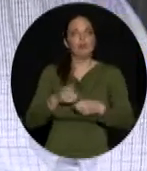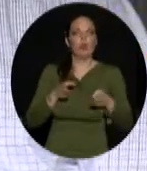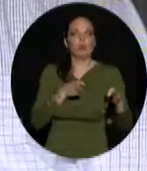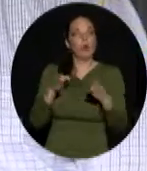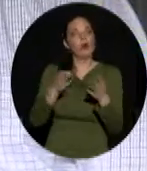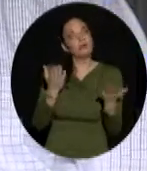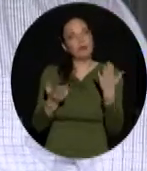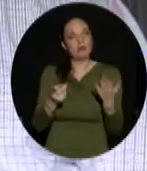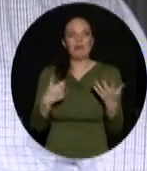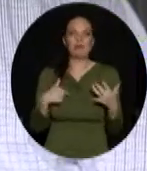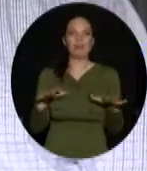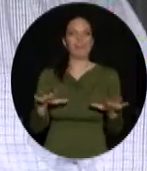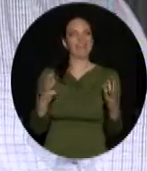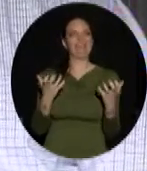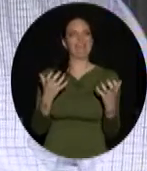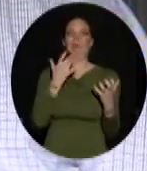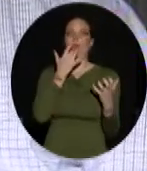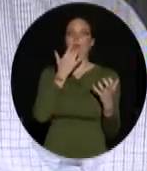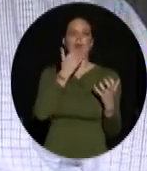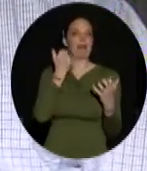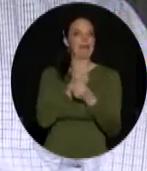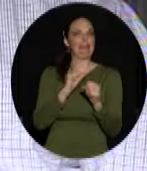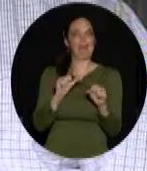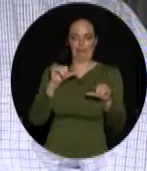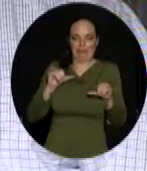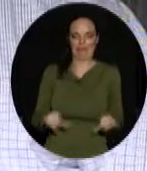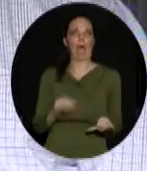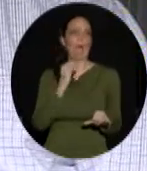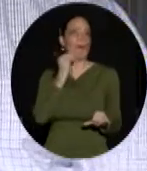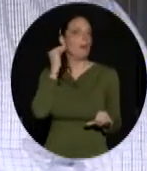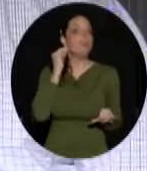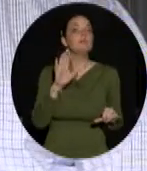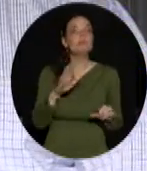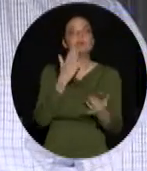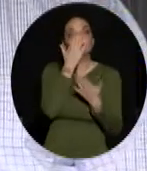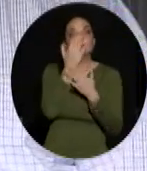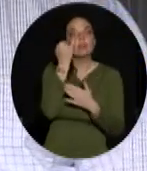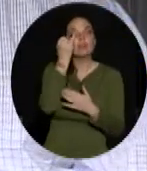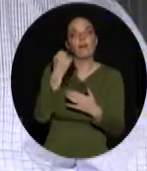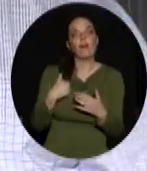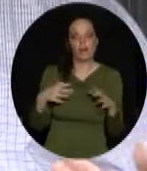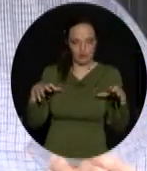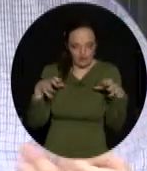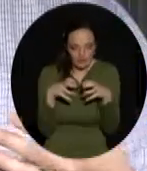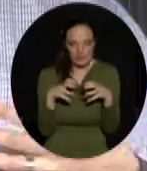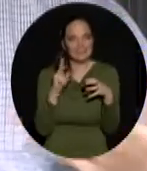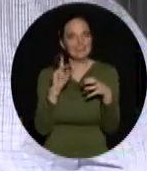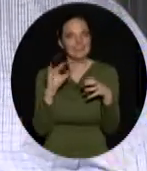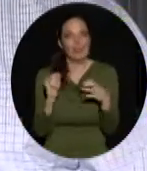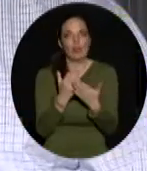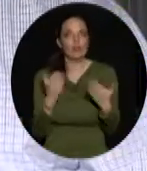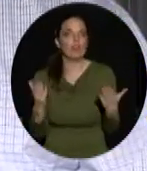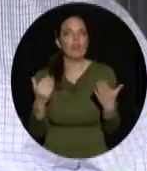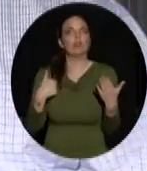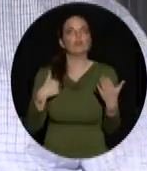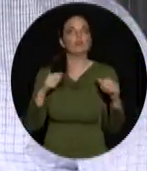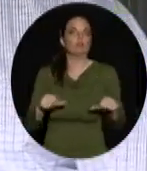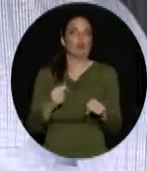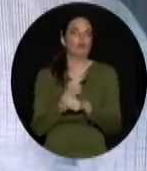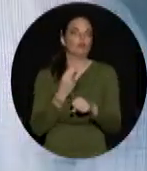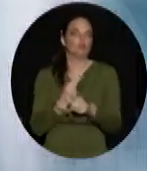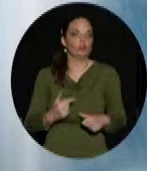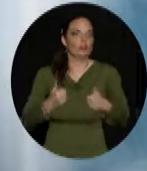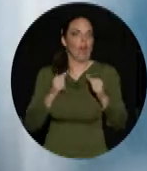may want to just kind of hunker down at home for a few days. And so it's really good to have things in the home that should you not be able to get out for a few days, you can